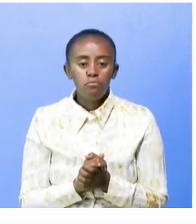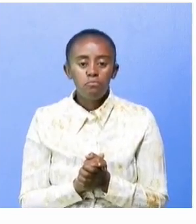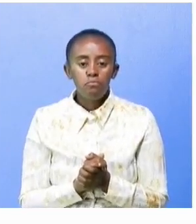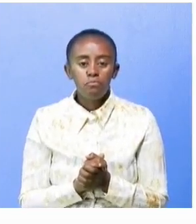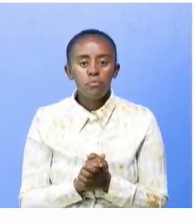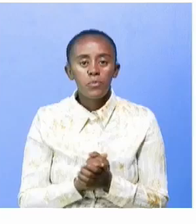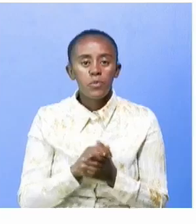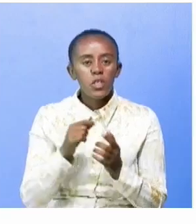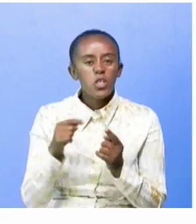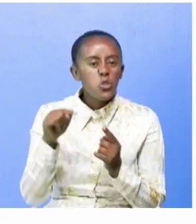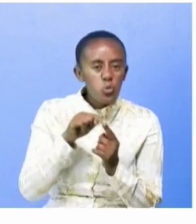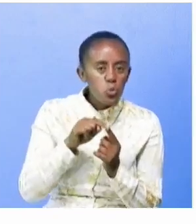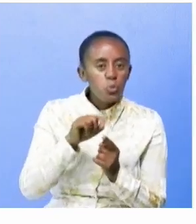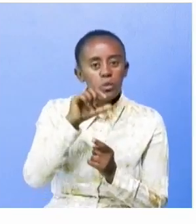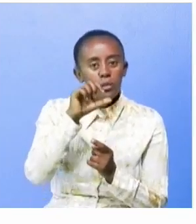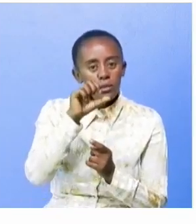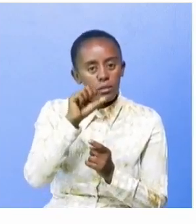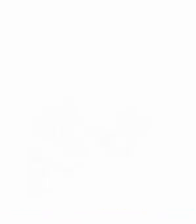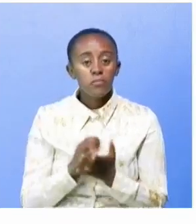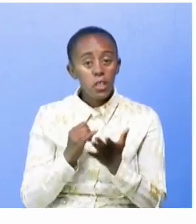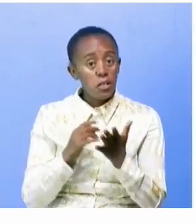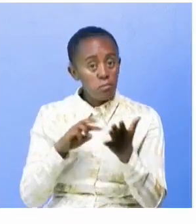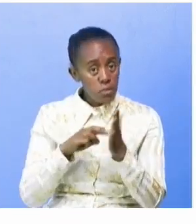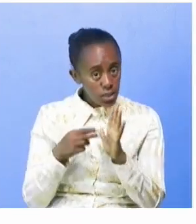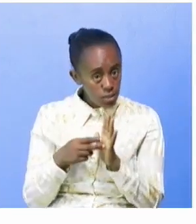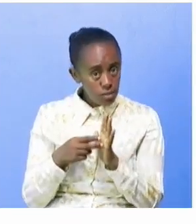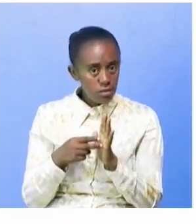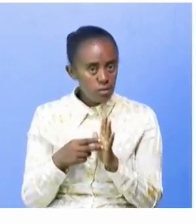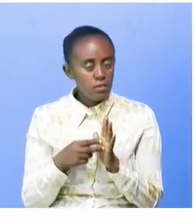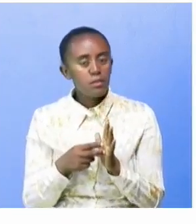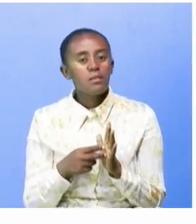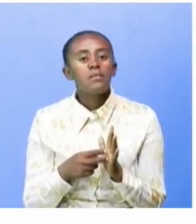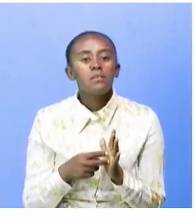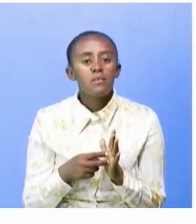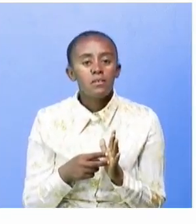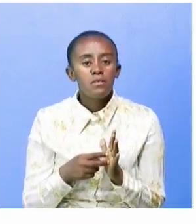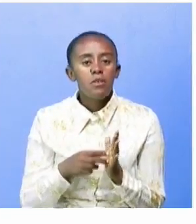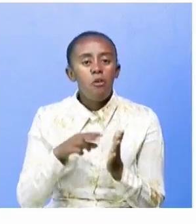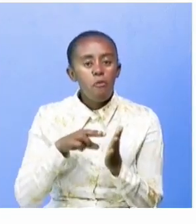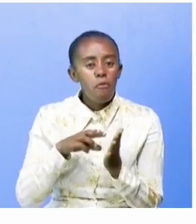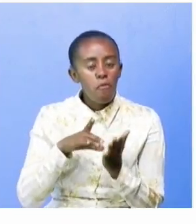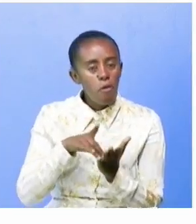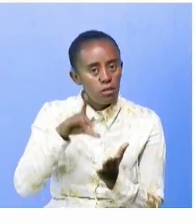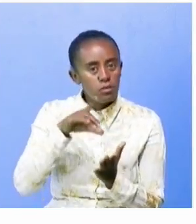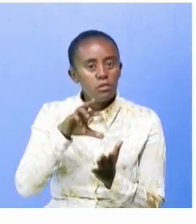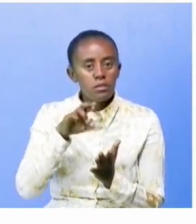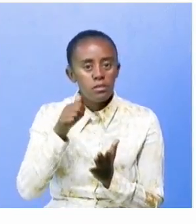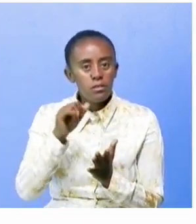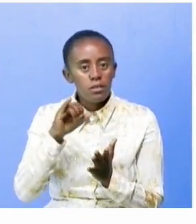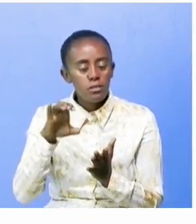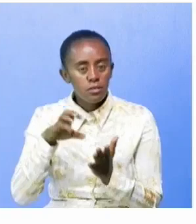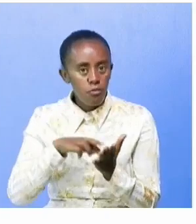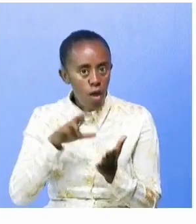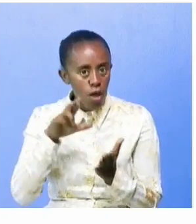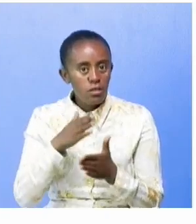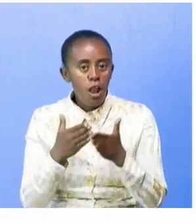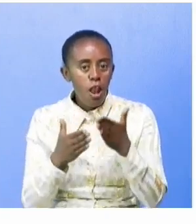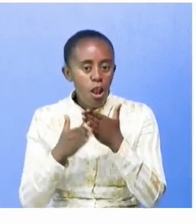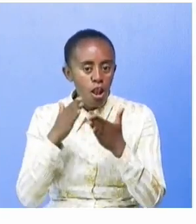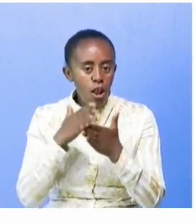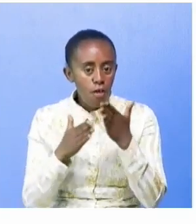To stimulate, what does it mean? Levels